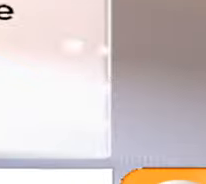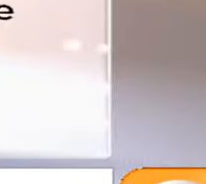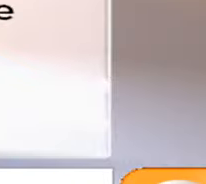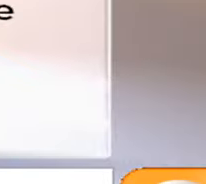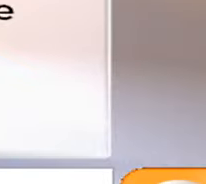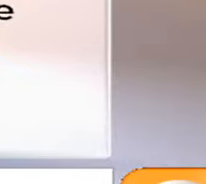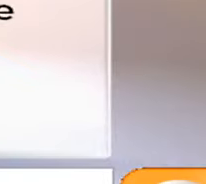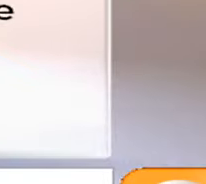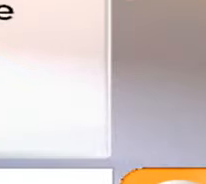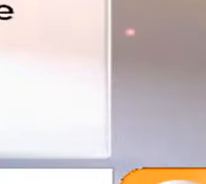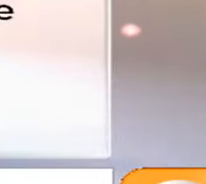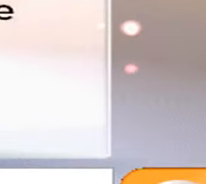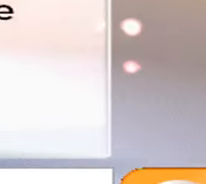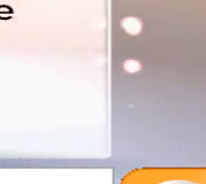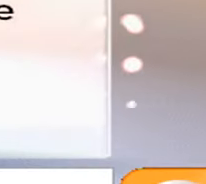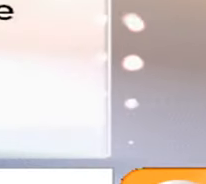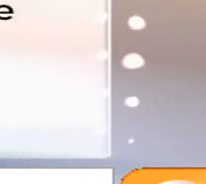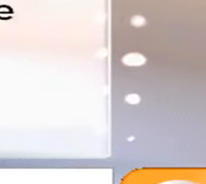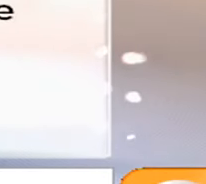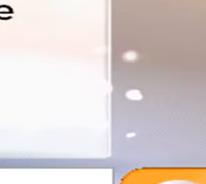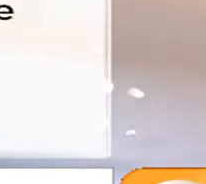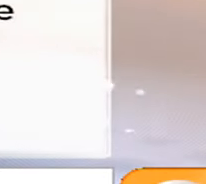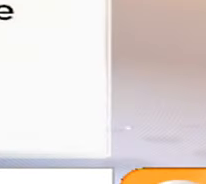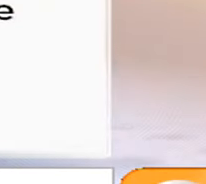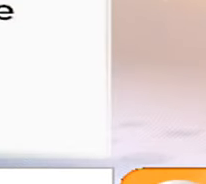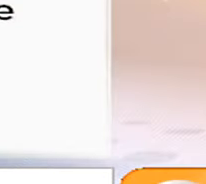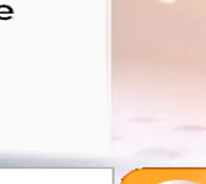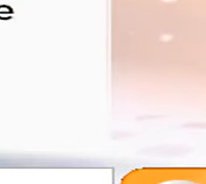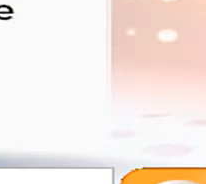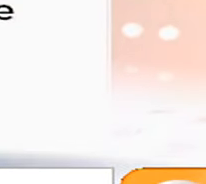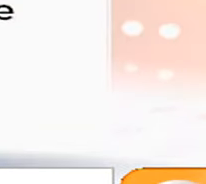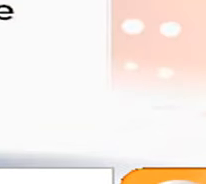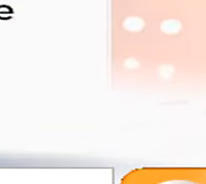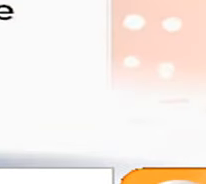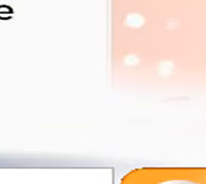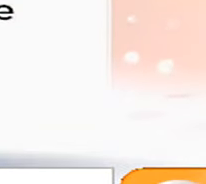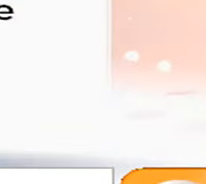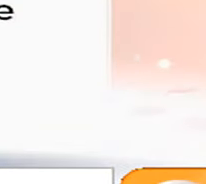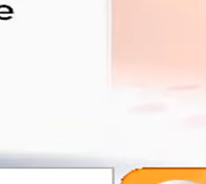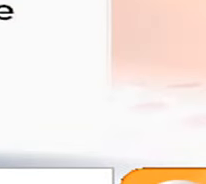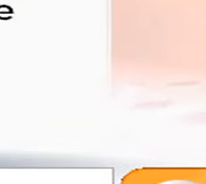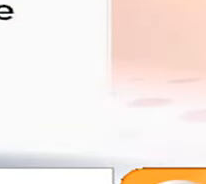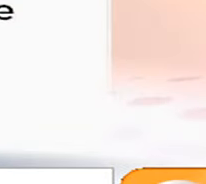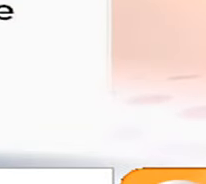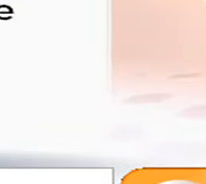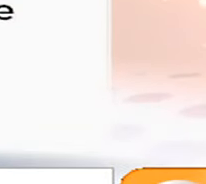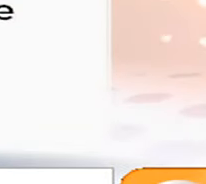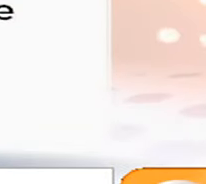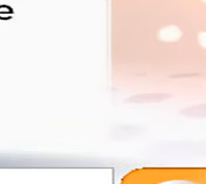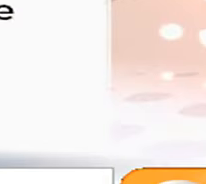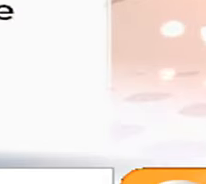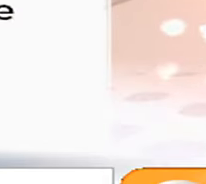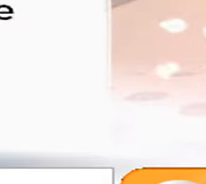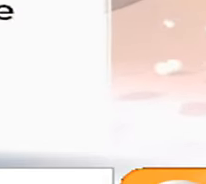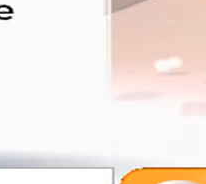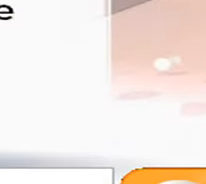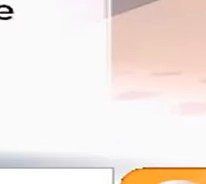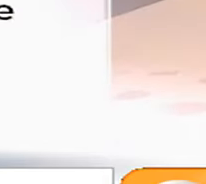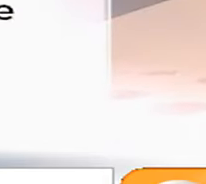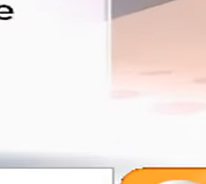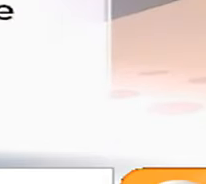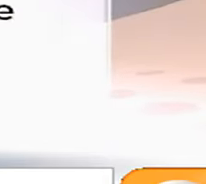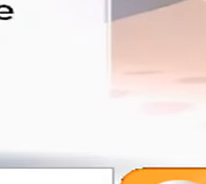Hillary Chemjoy says, ask Atwoli, one, the Musalia-Kalonzo factor in the 2022 elections. Does he think they have a chance of